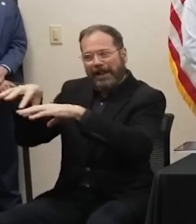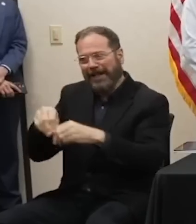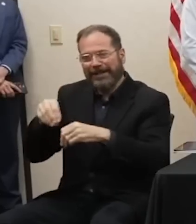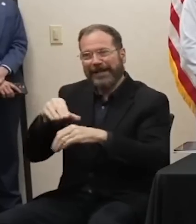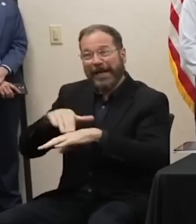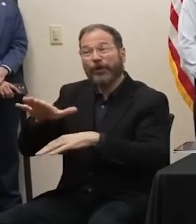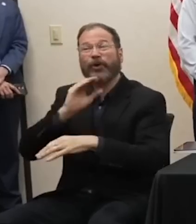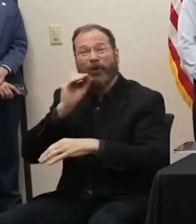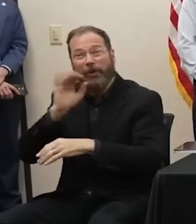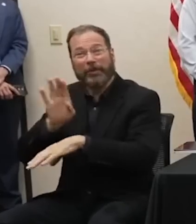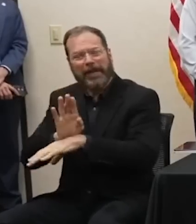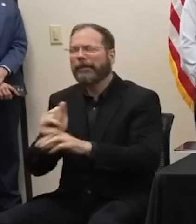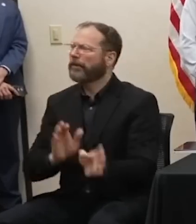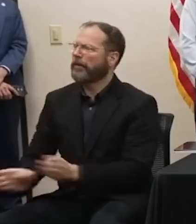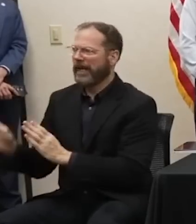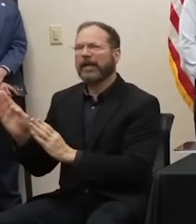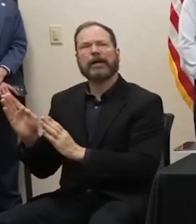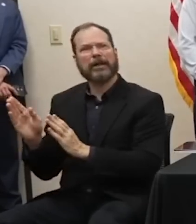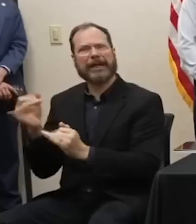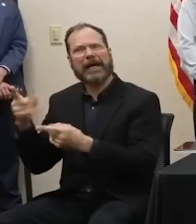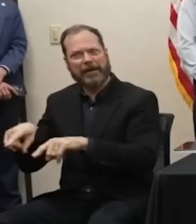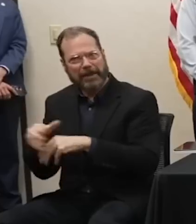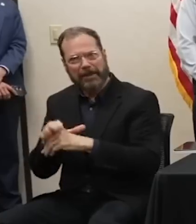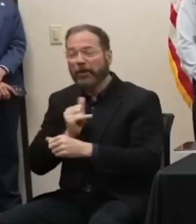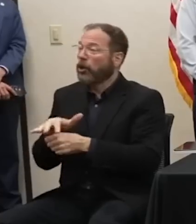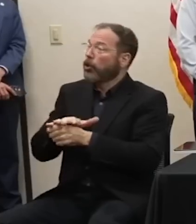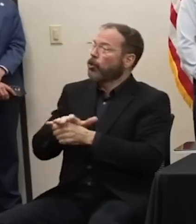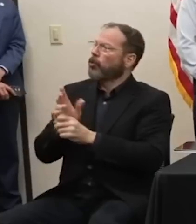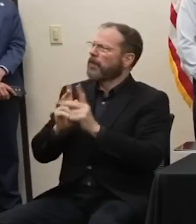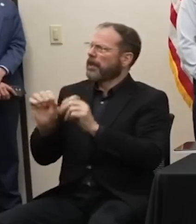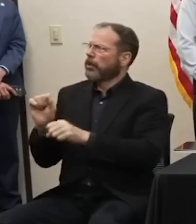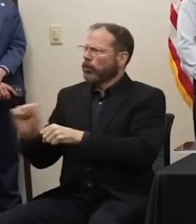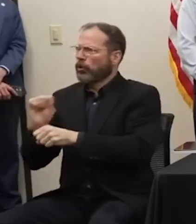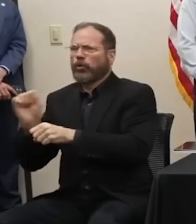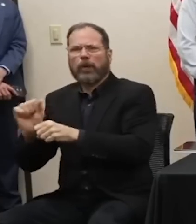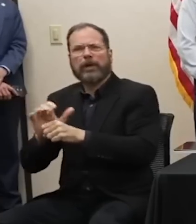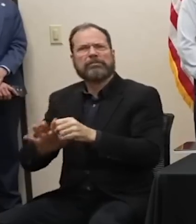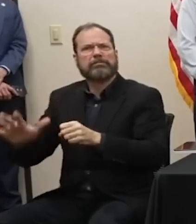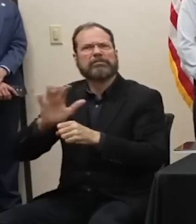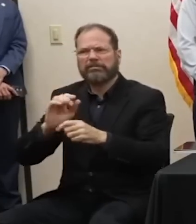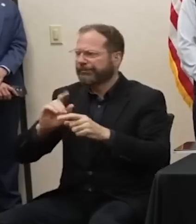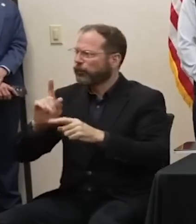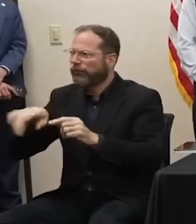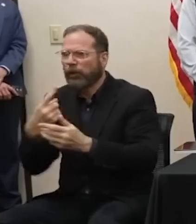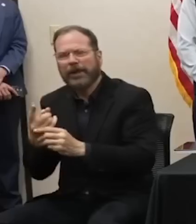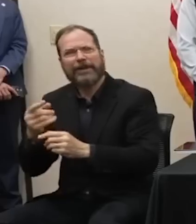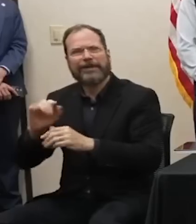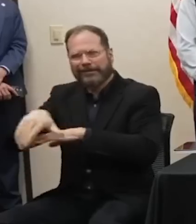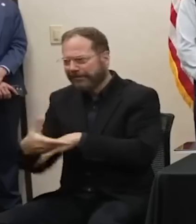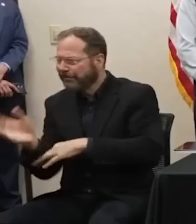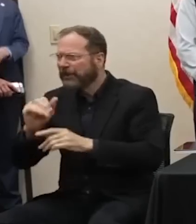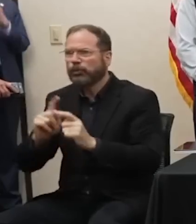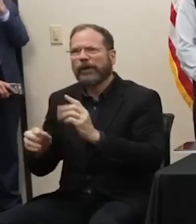home or business. You need to be prepared for that as well. Our local crews are out on the streets working around the clock to get services restored as fast as